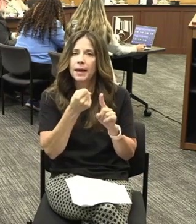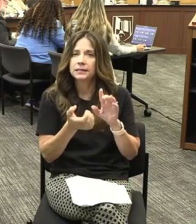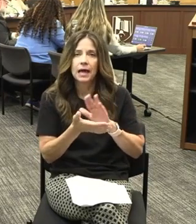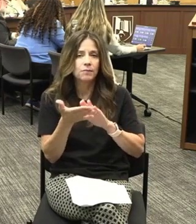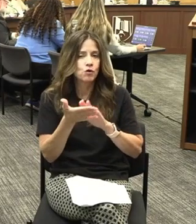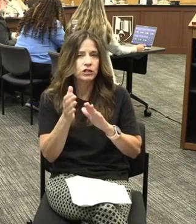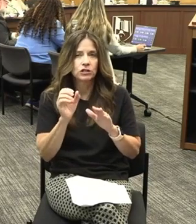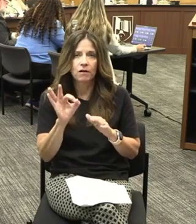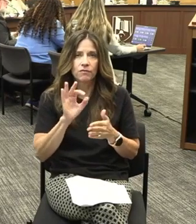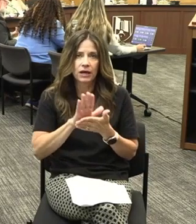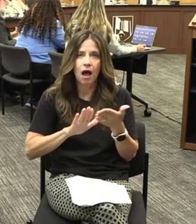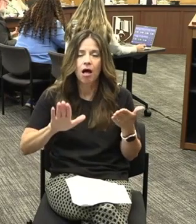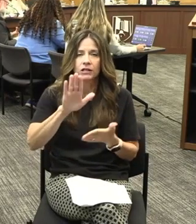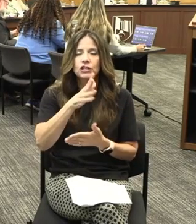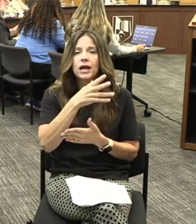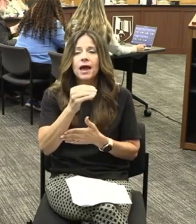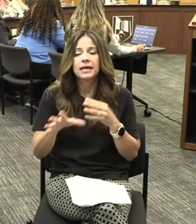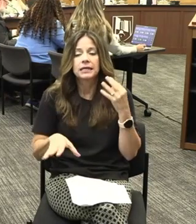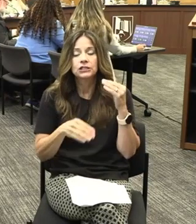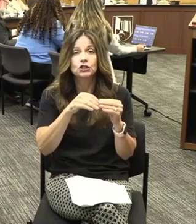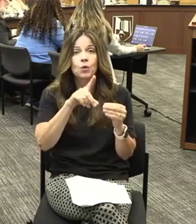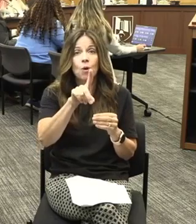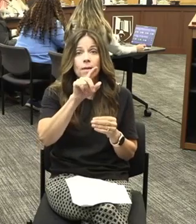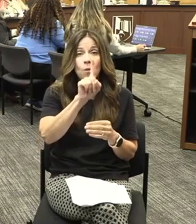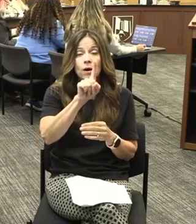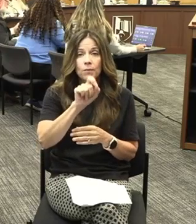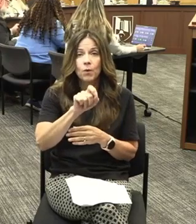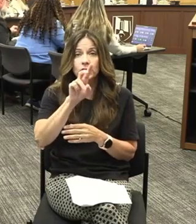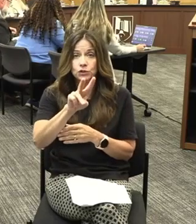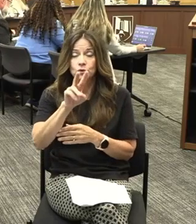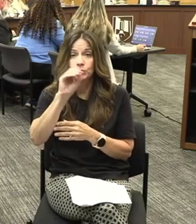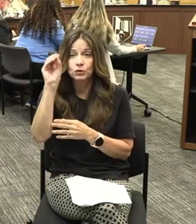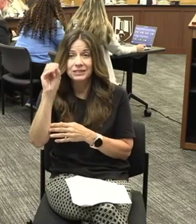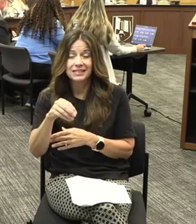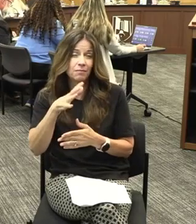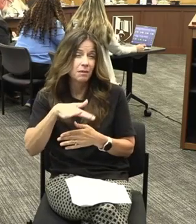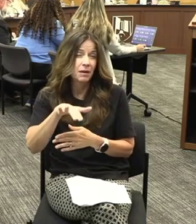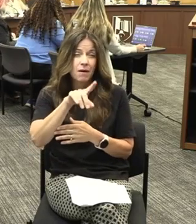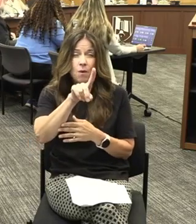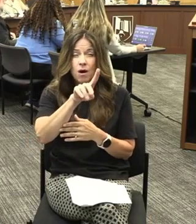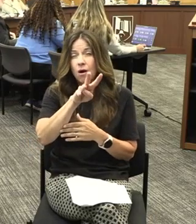college. The additional 1.25%, approximately